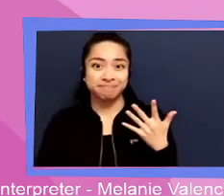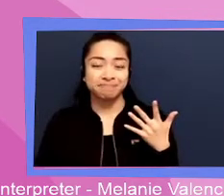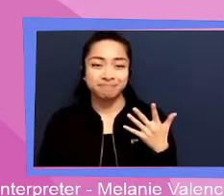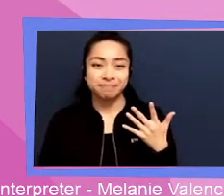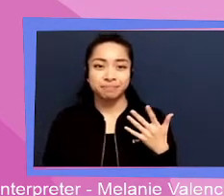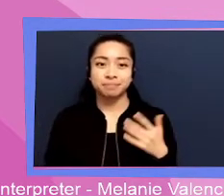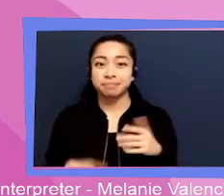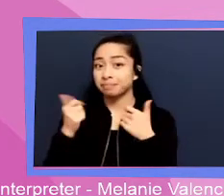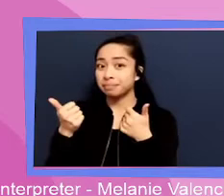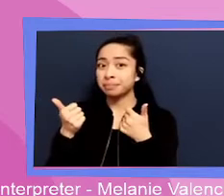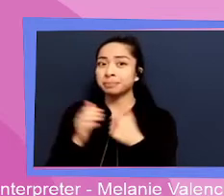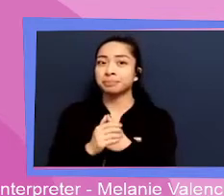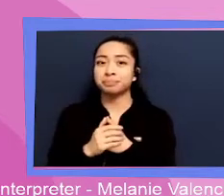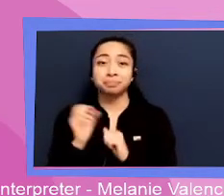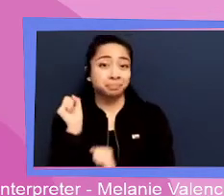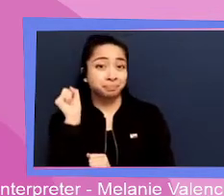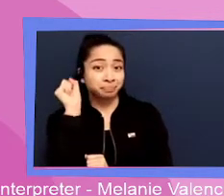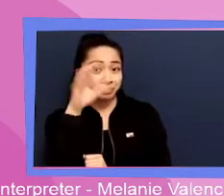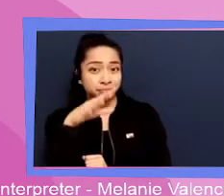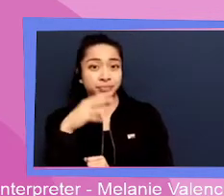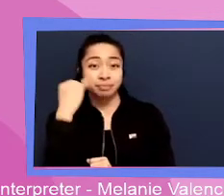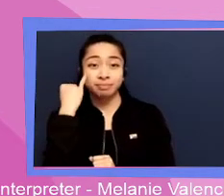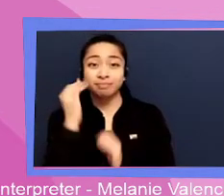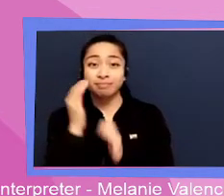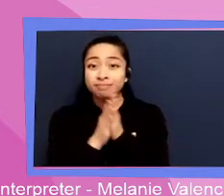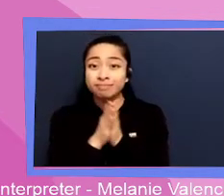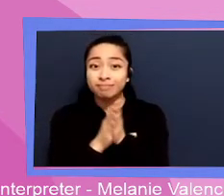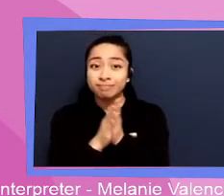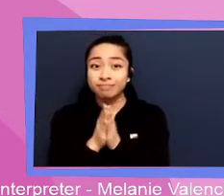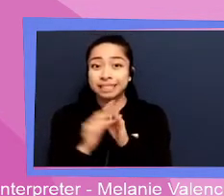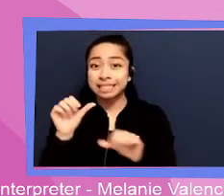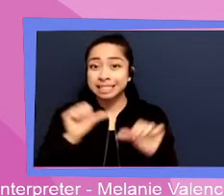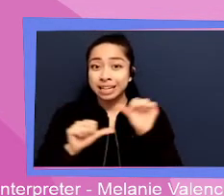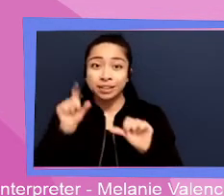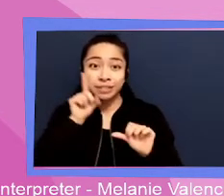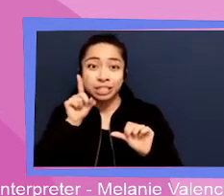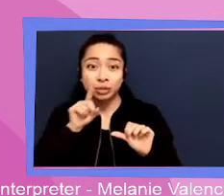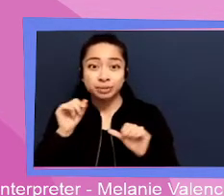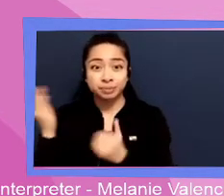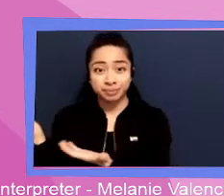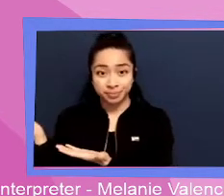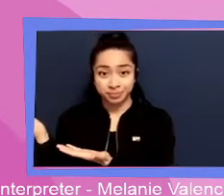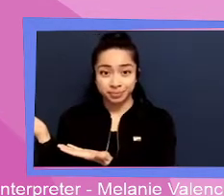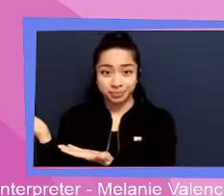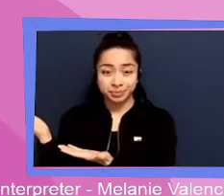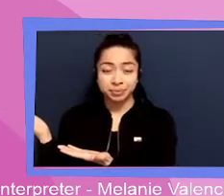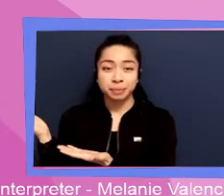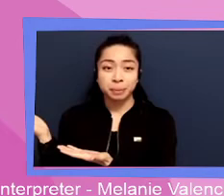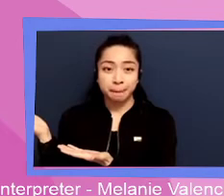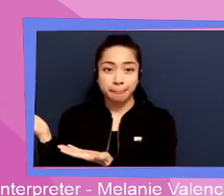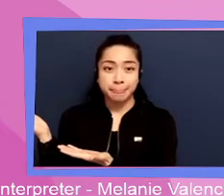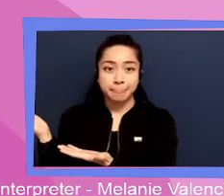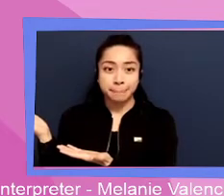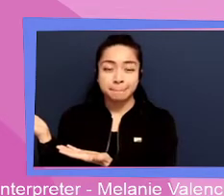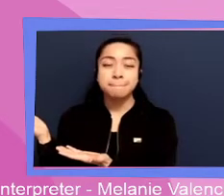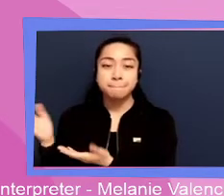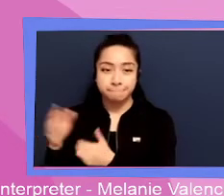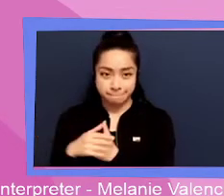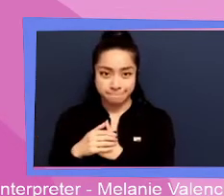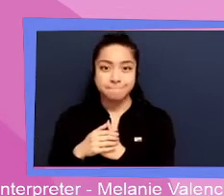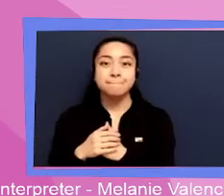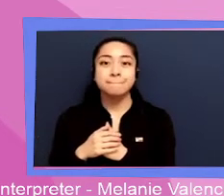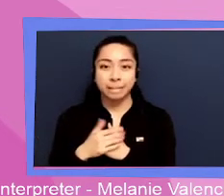I would also throw in there, if you like sci-fi, The Long Way to the Small Angry Planet by Becky Chambers is very